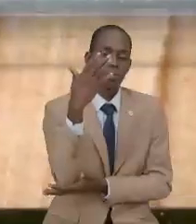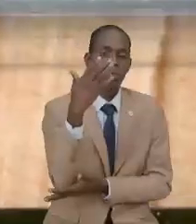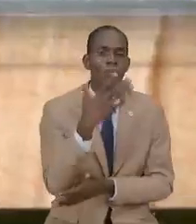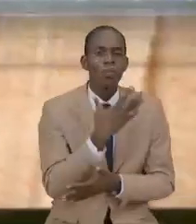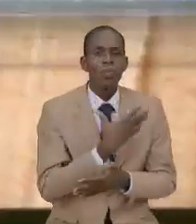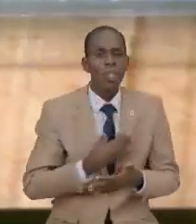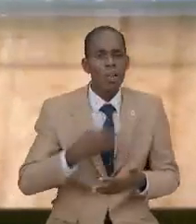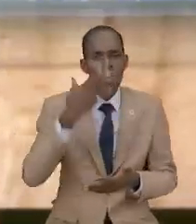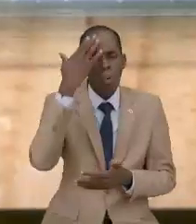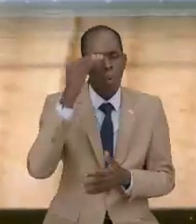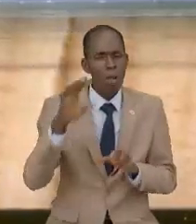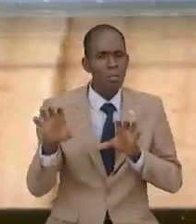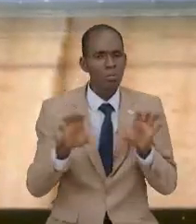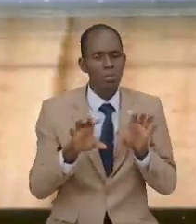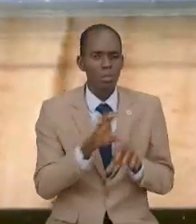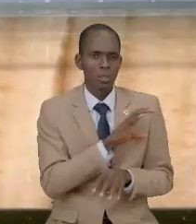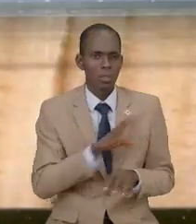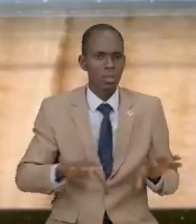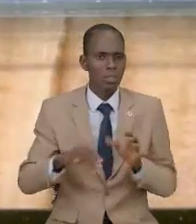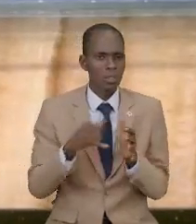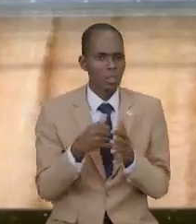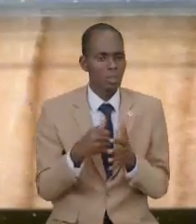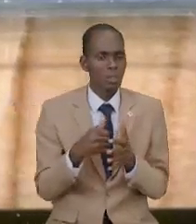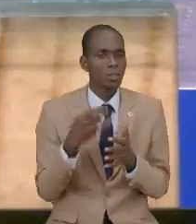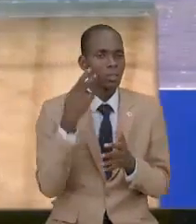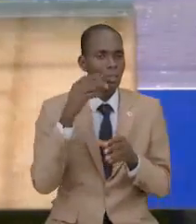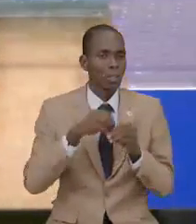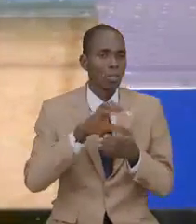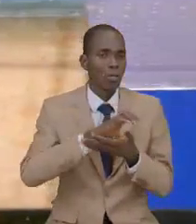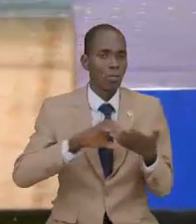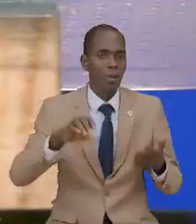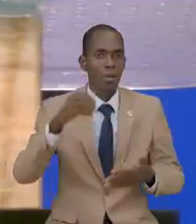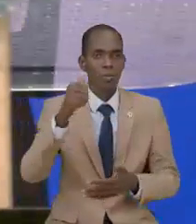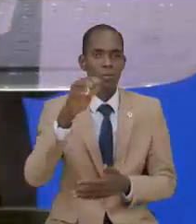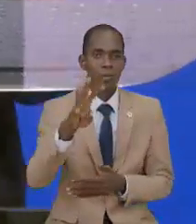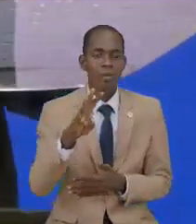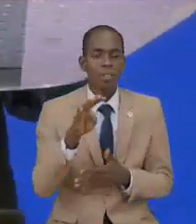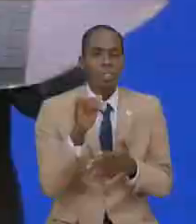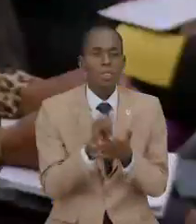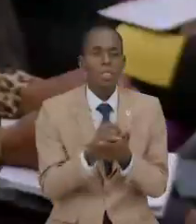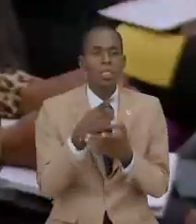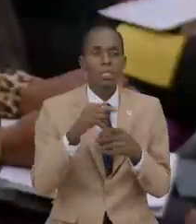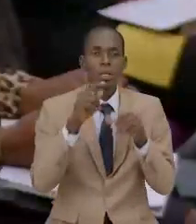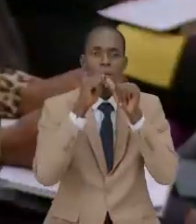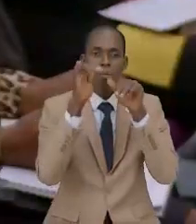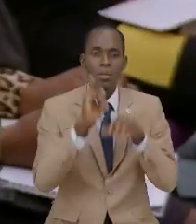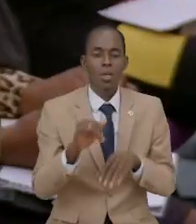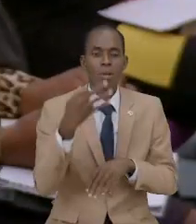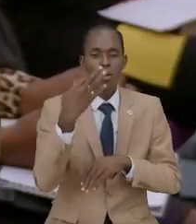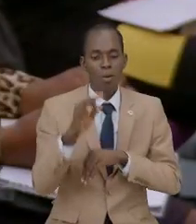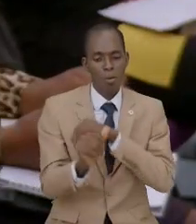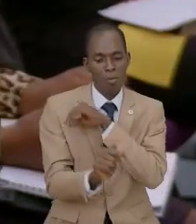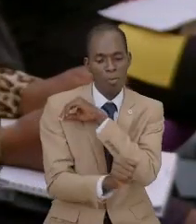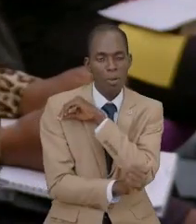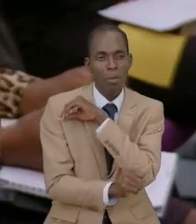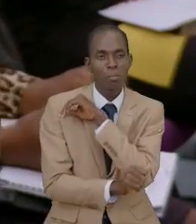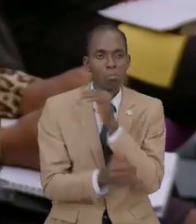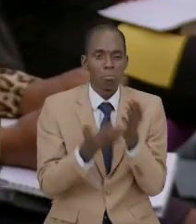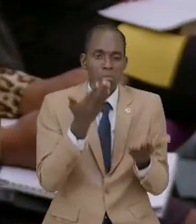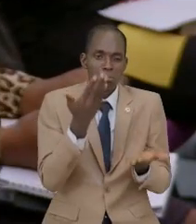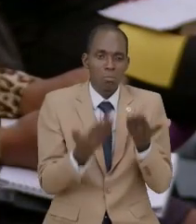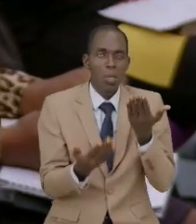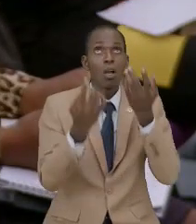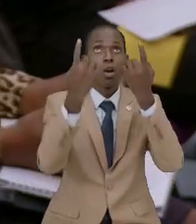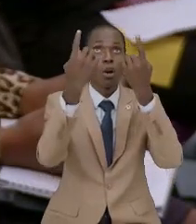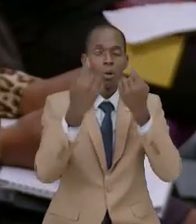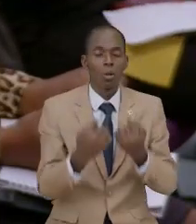did he do that for us? Verse 14 again, it says that the blessing of Abraham might